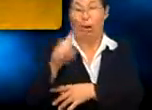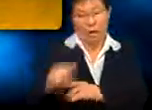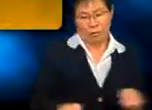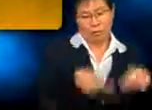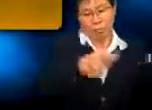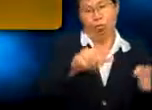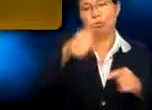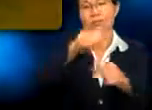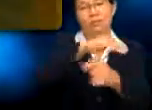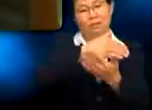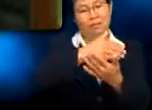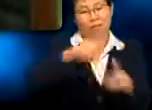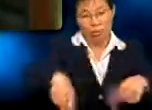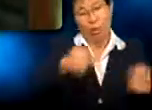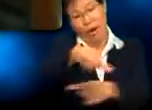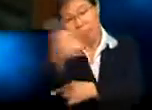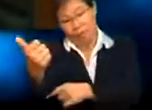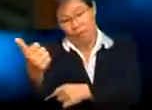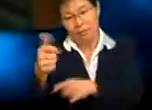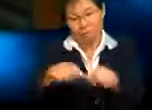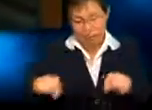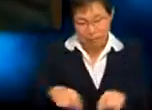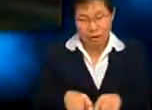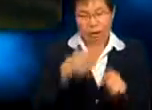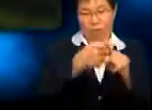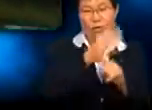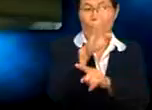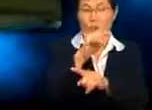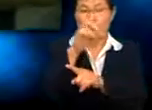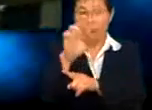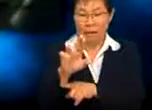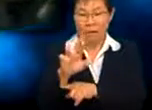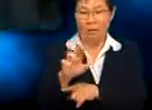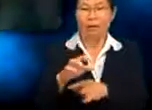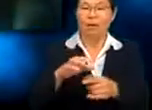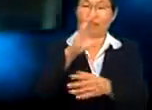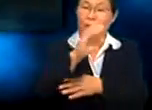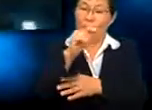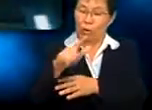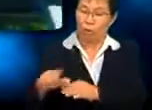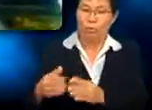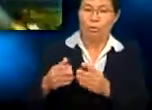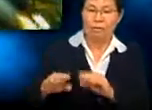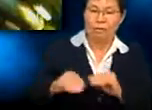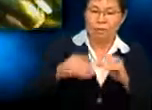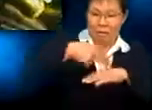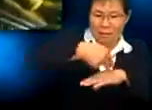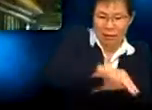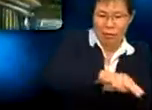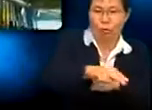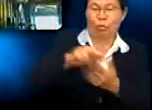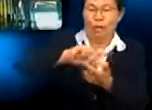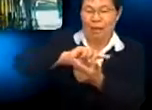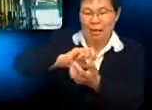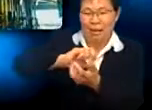go somewhere else. From the bunkers, the coal is channeled through feeders to a